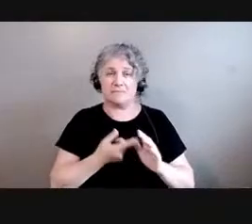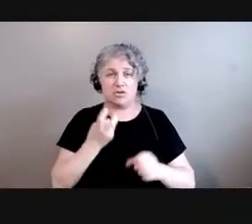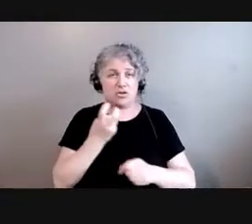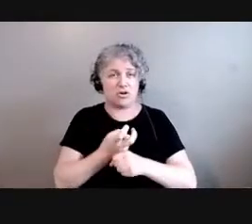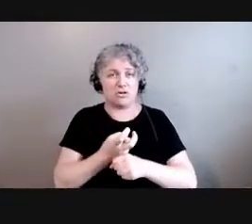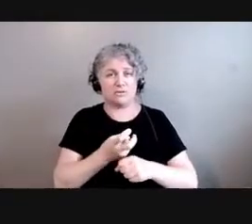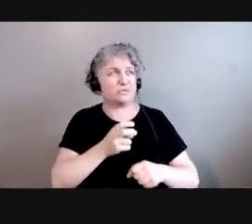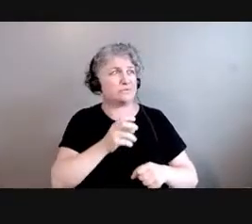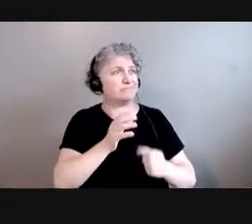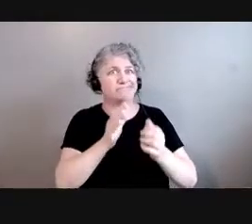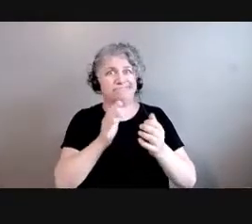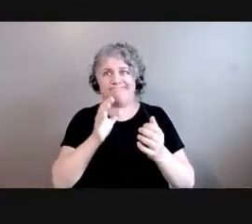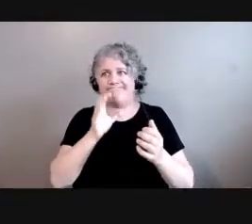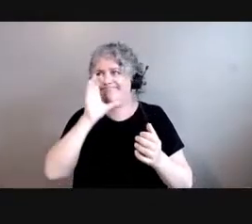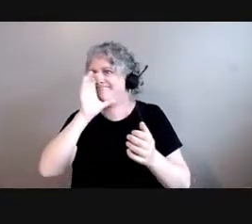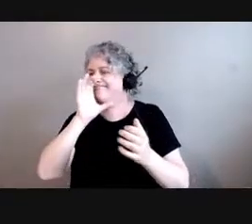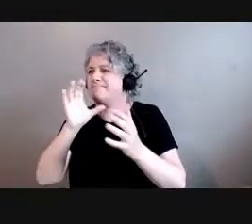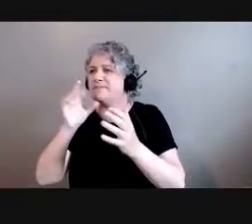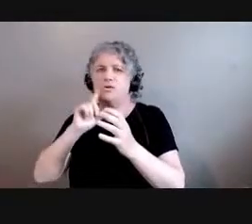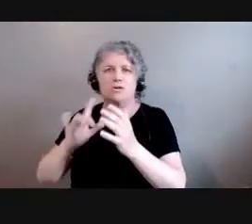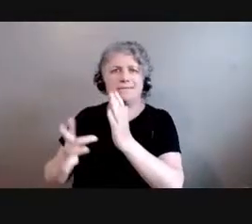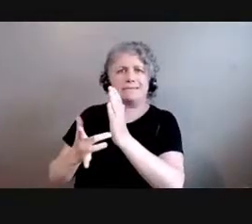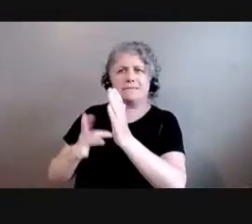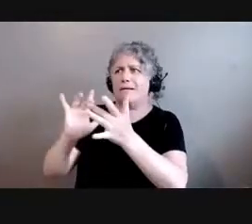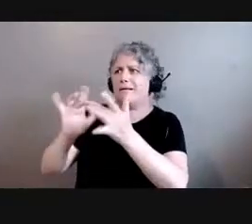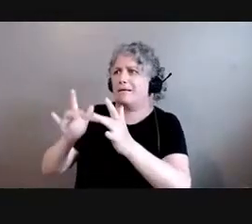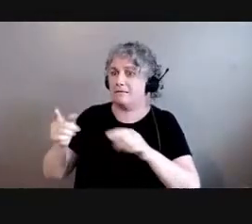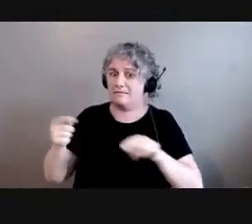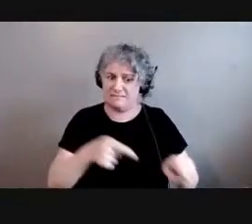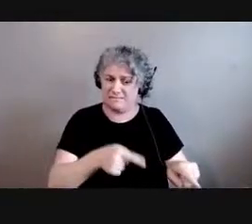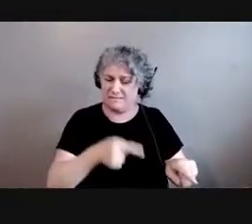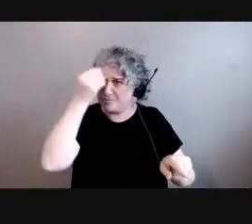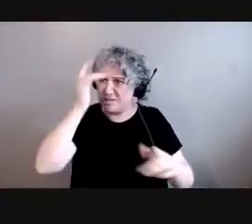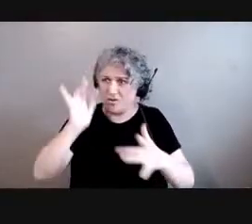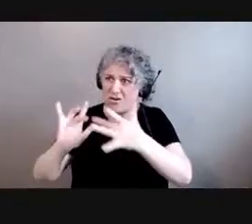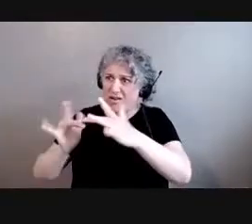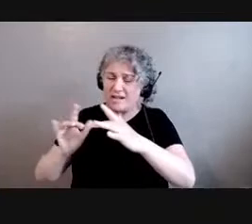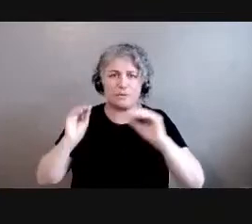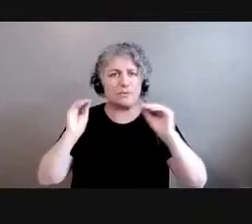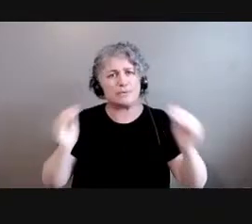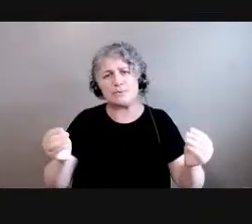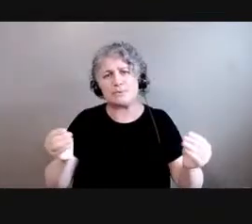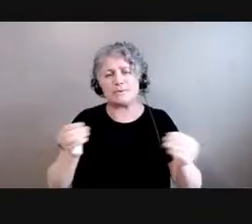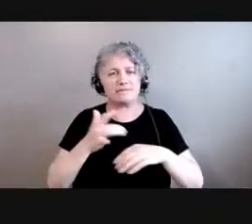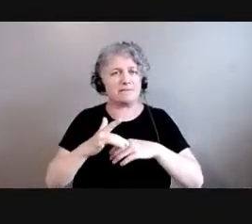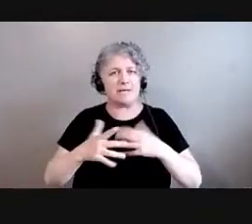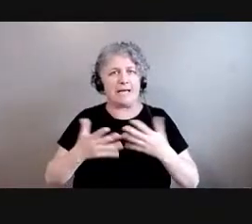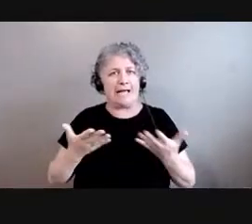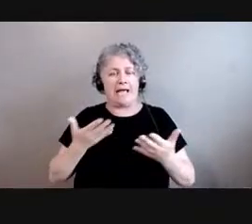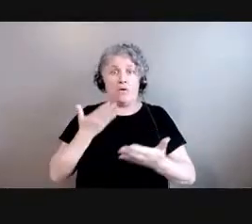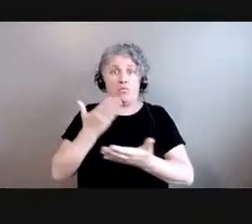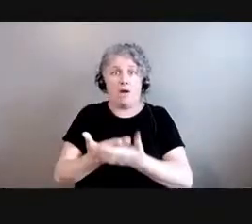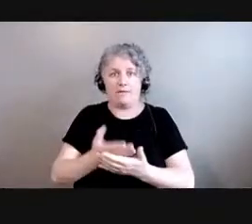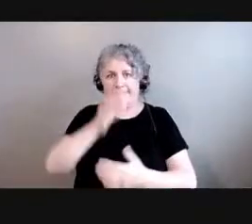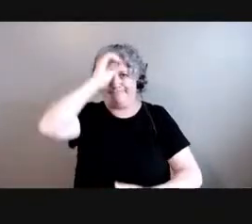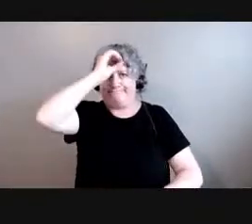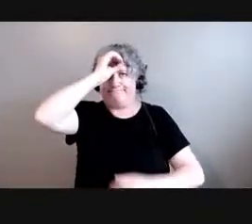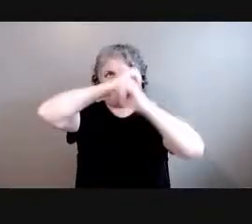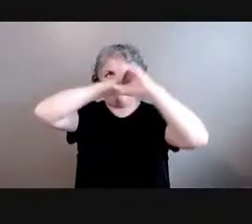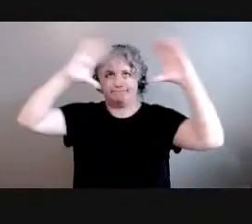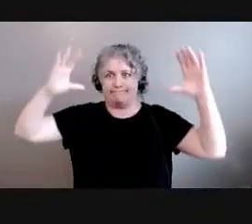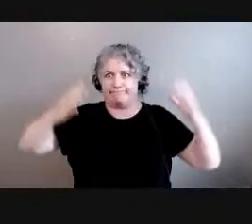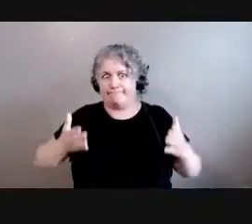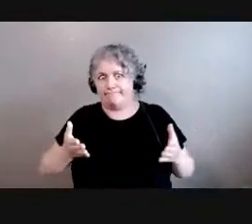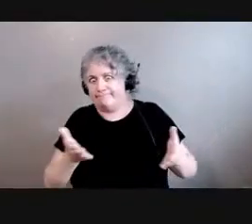to access with technology online. Not all that information is available. So I would say that's a